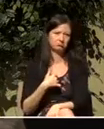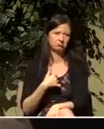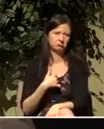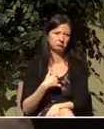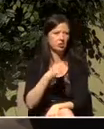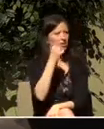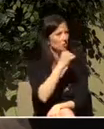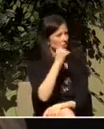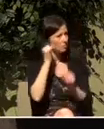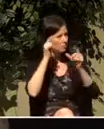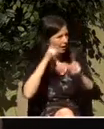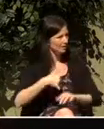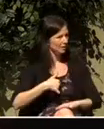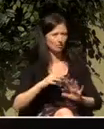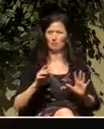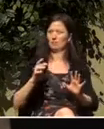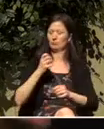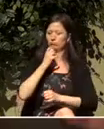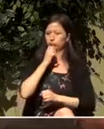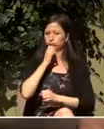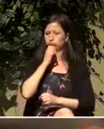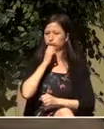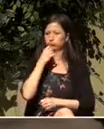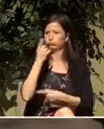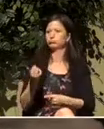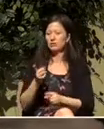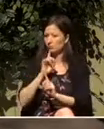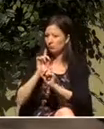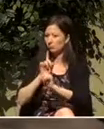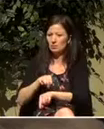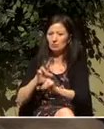caught me by surprise, so I just sort of blurted out the no.